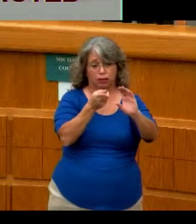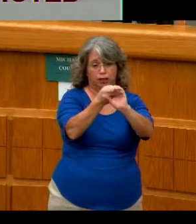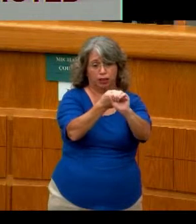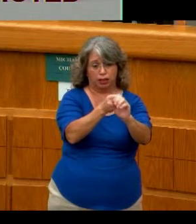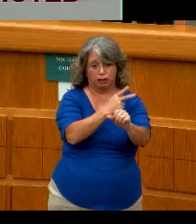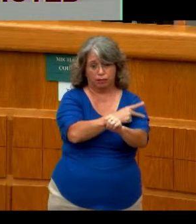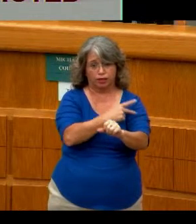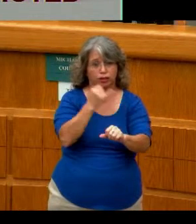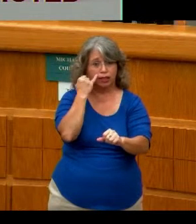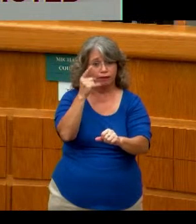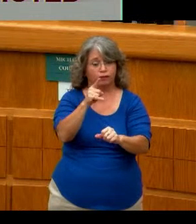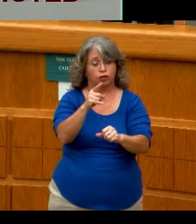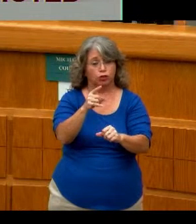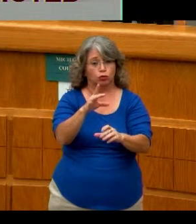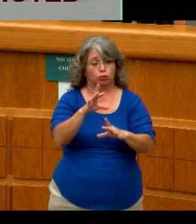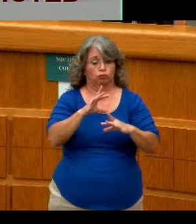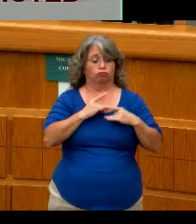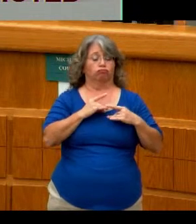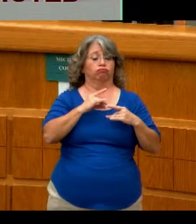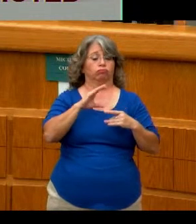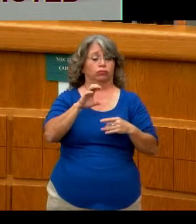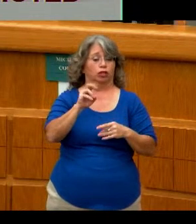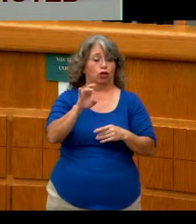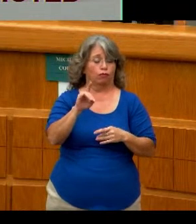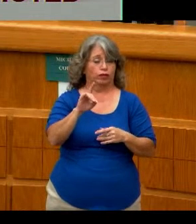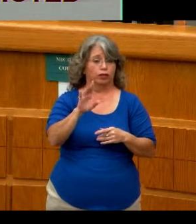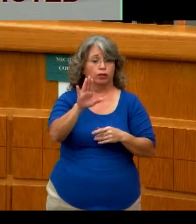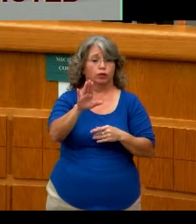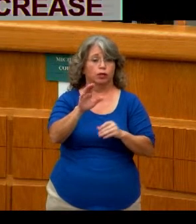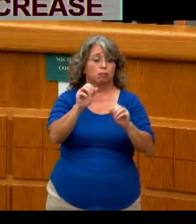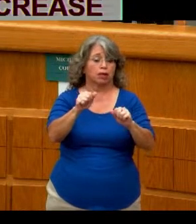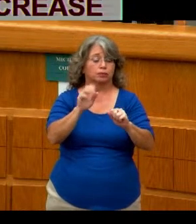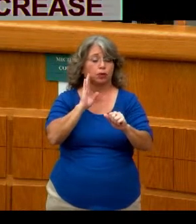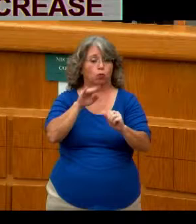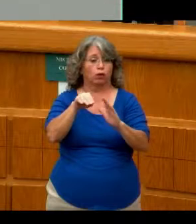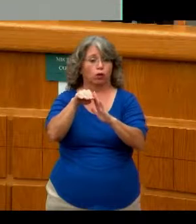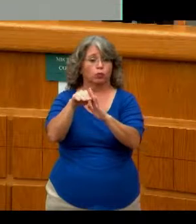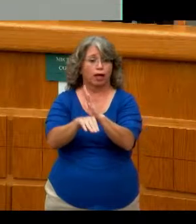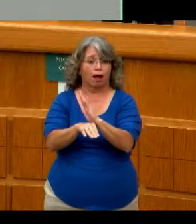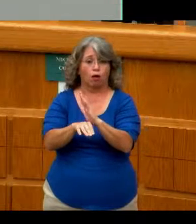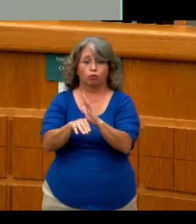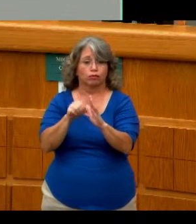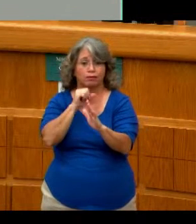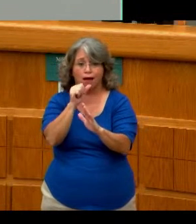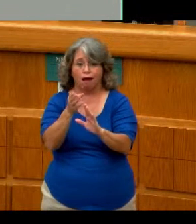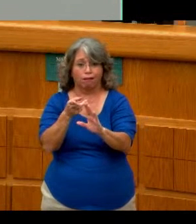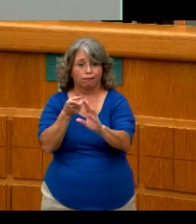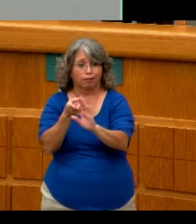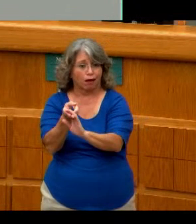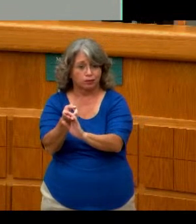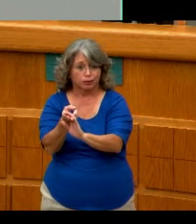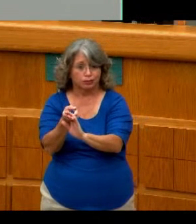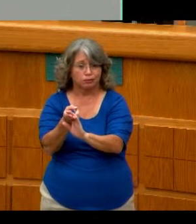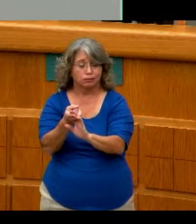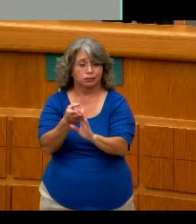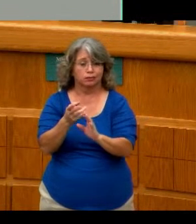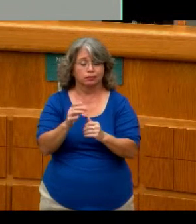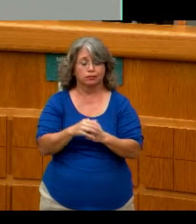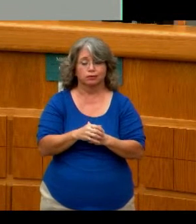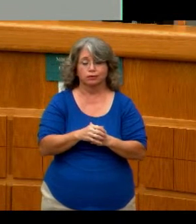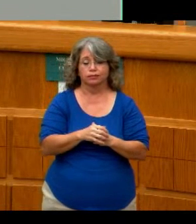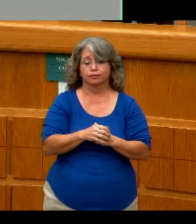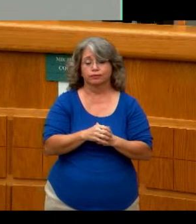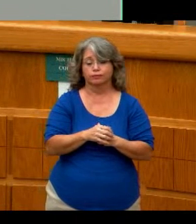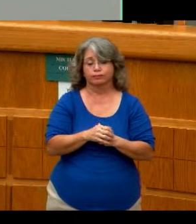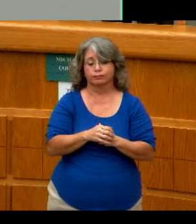the probability that you'll become an inpatient if you contract COVID goes down, and that's not a good thing because then you're getting a lower quality